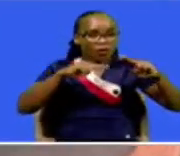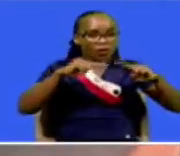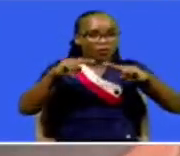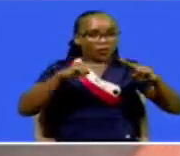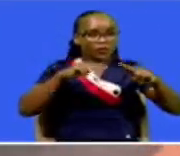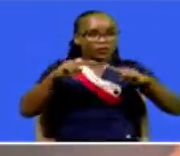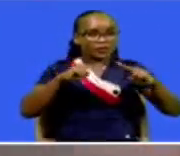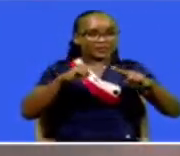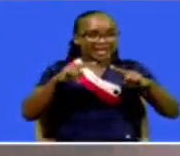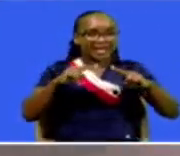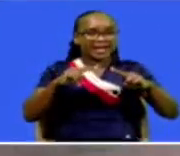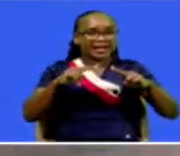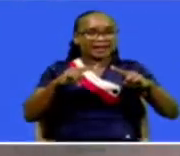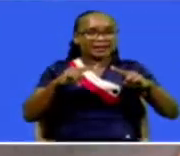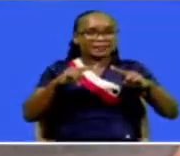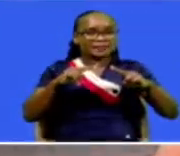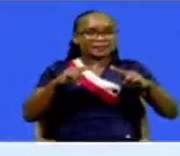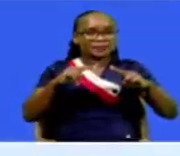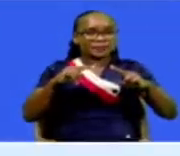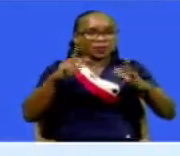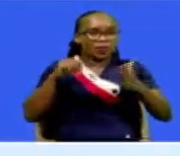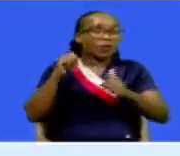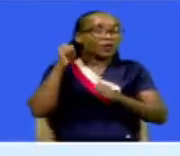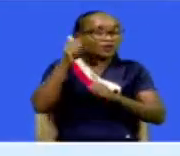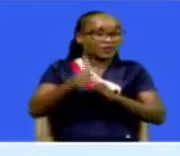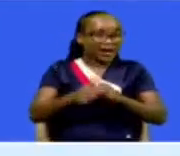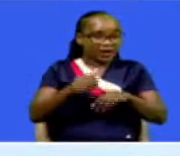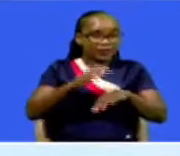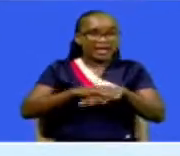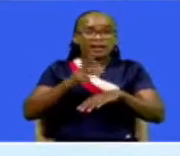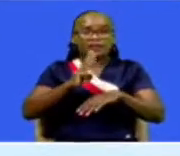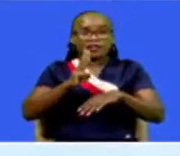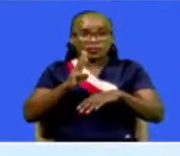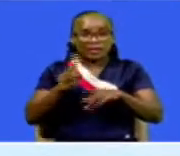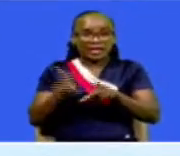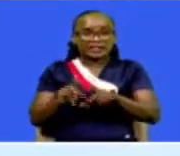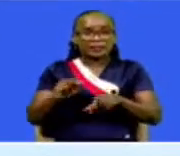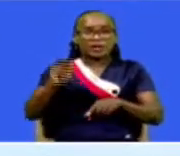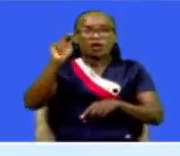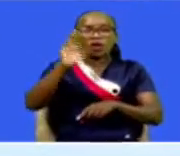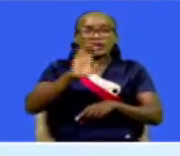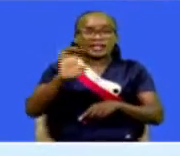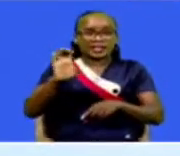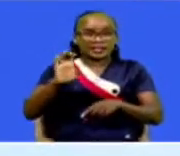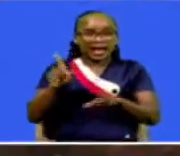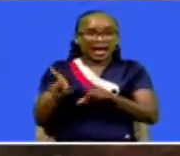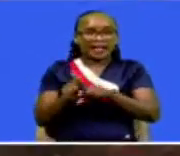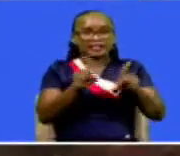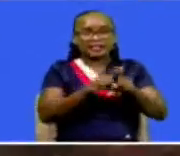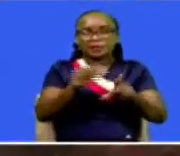unaona unabeleka huko unaleta maji. Milk now is a new northeastern gold similar to other areas in northern